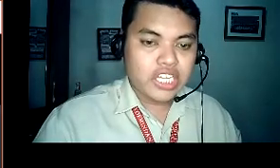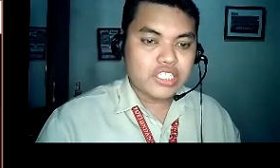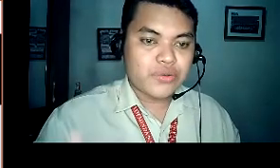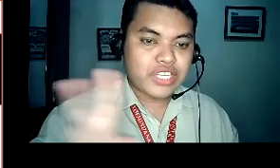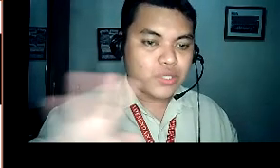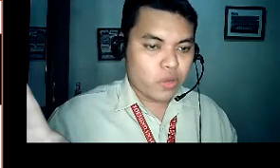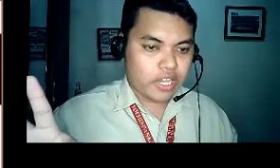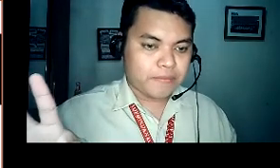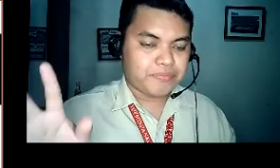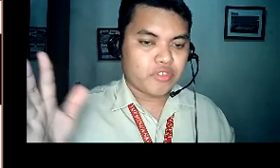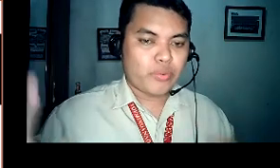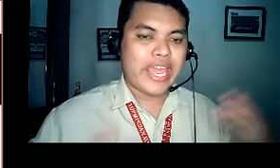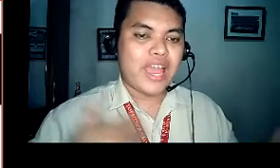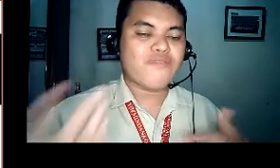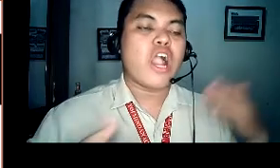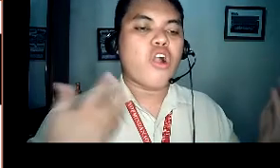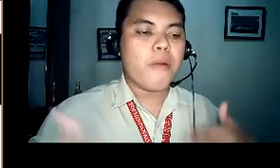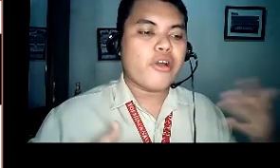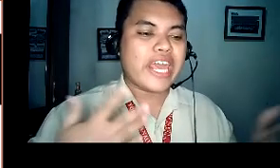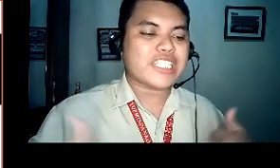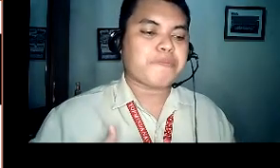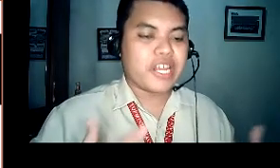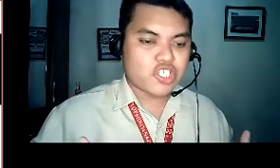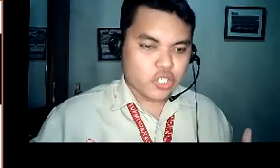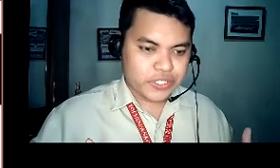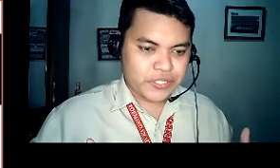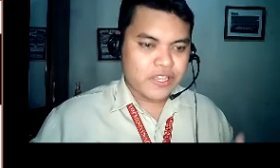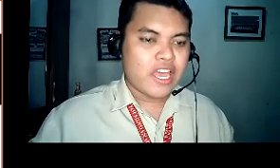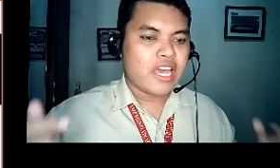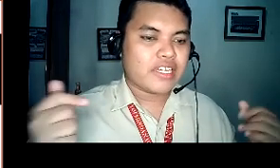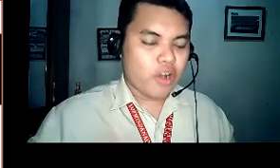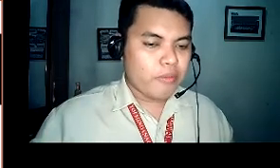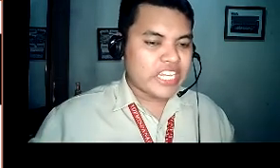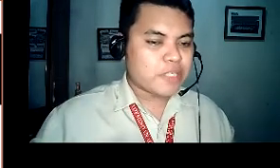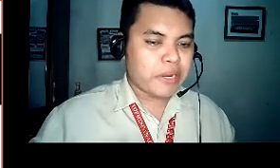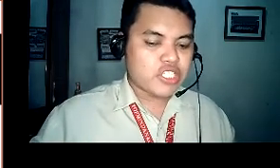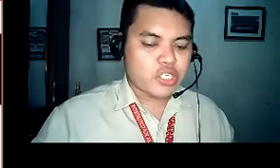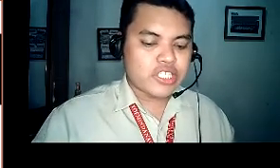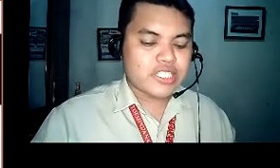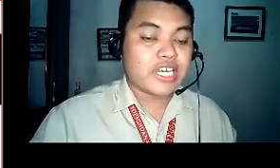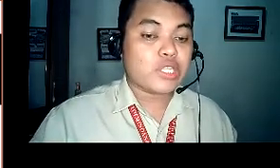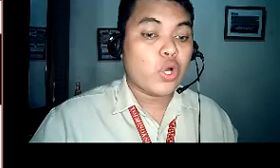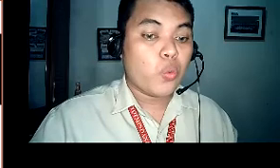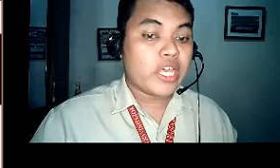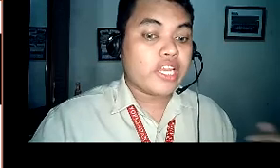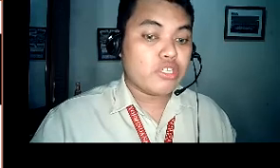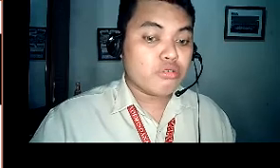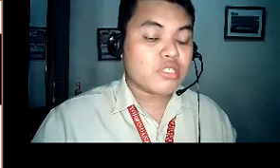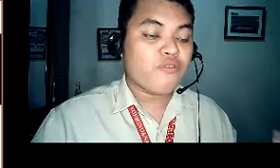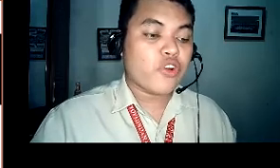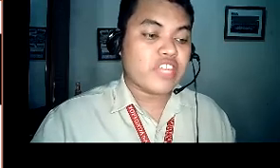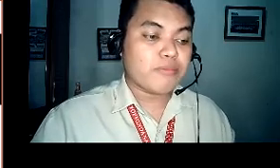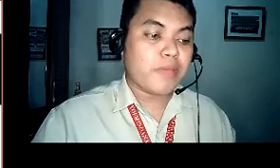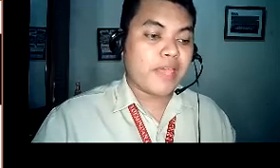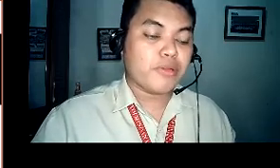alphabet into this one. We have common expressions. Common expressions that we can